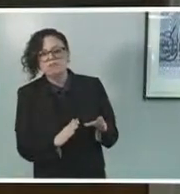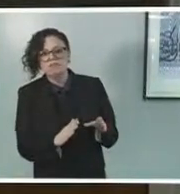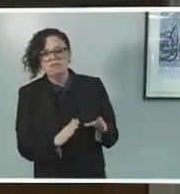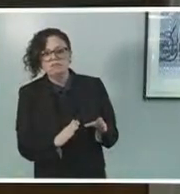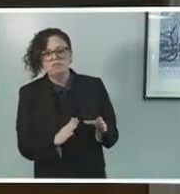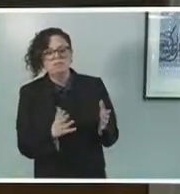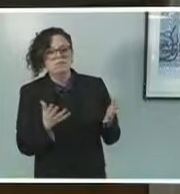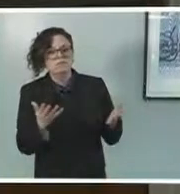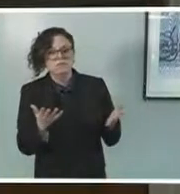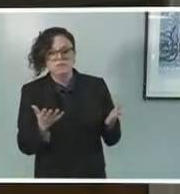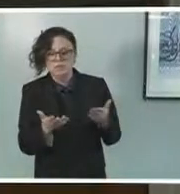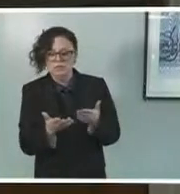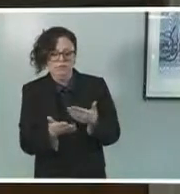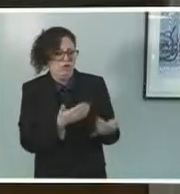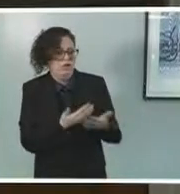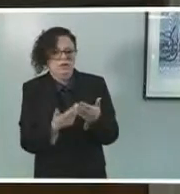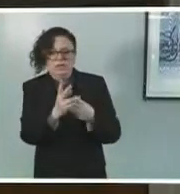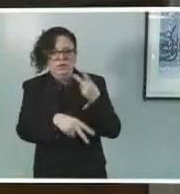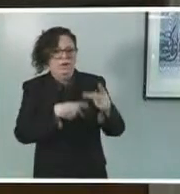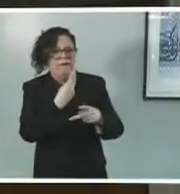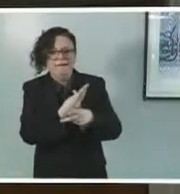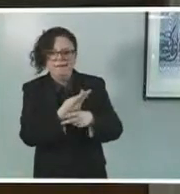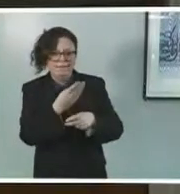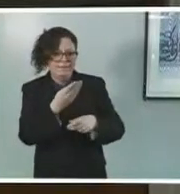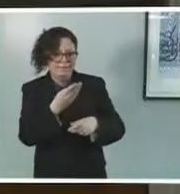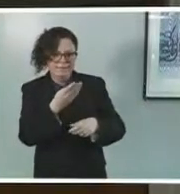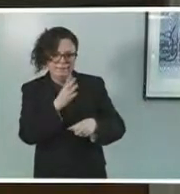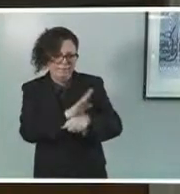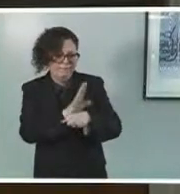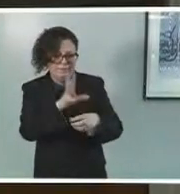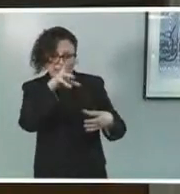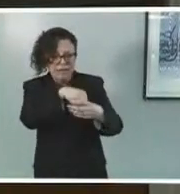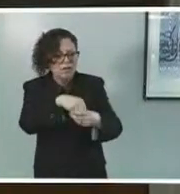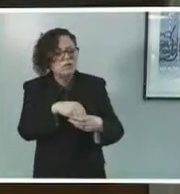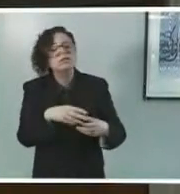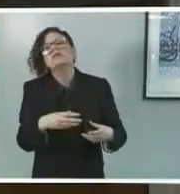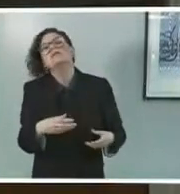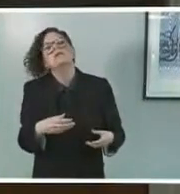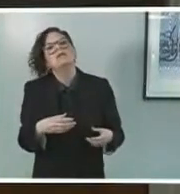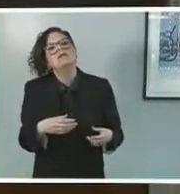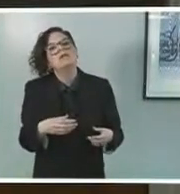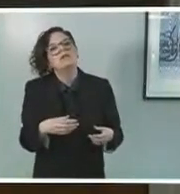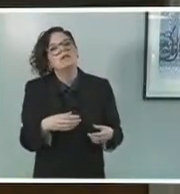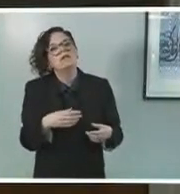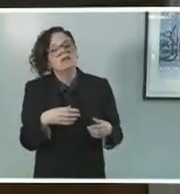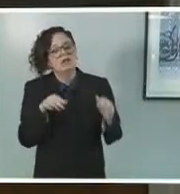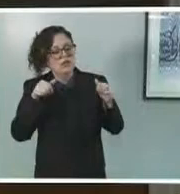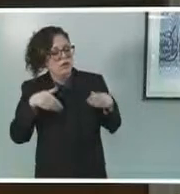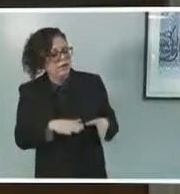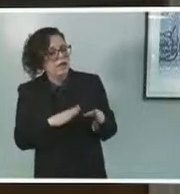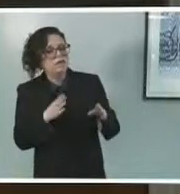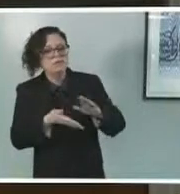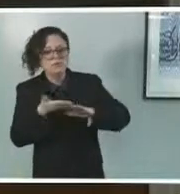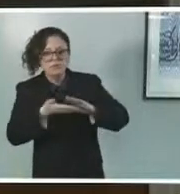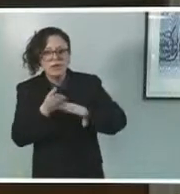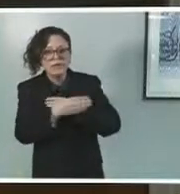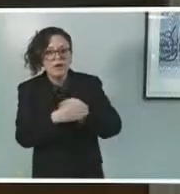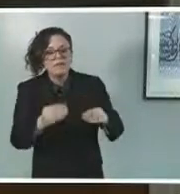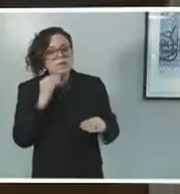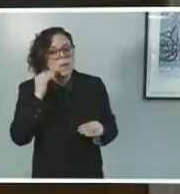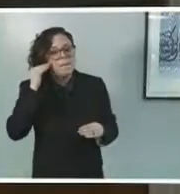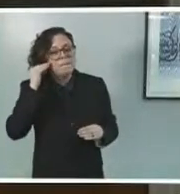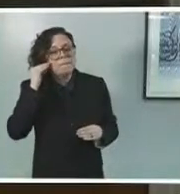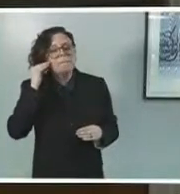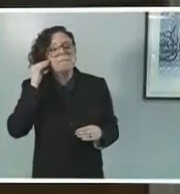what that practice entails. So first and foremost, allowed to maintain your office from home.